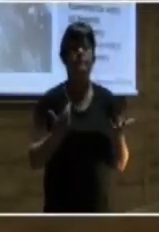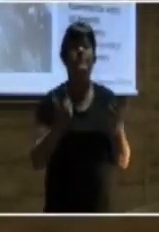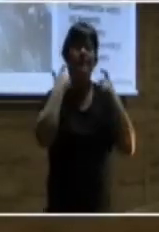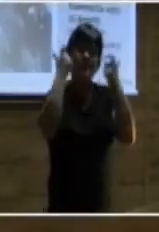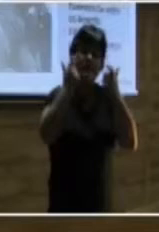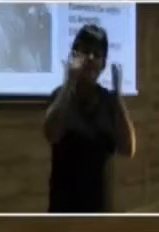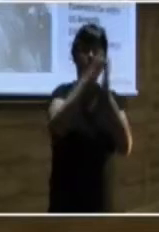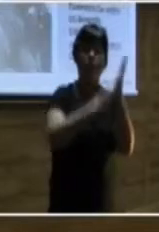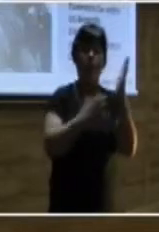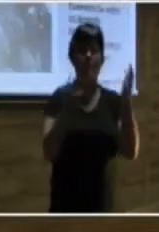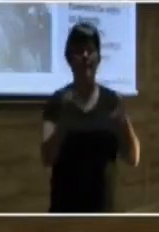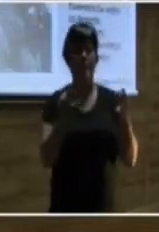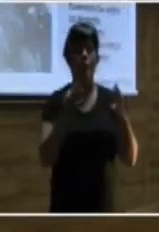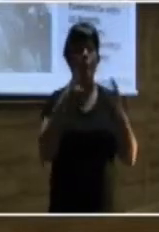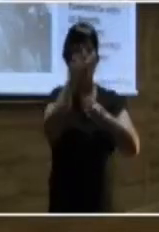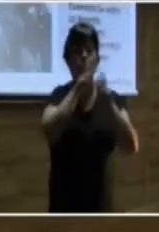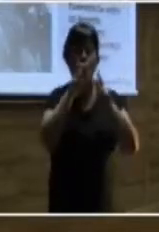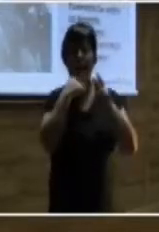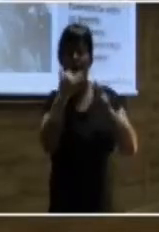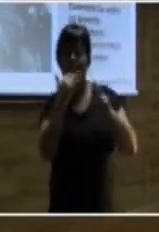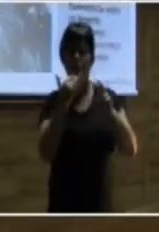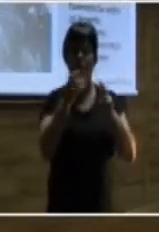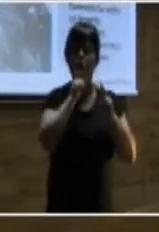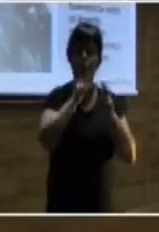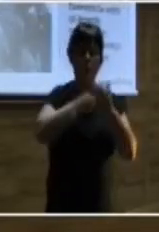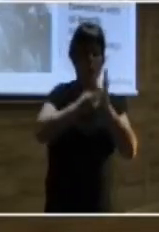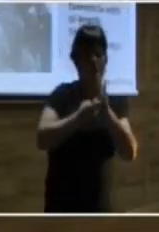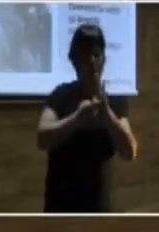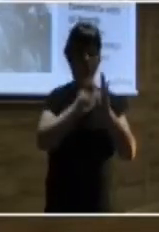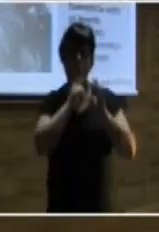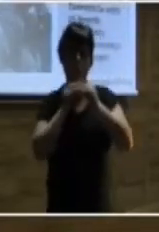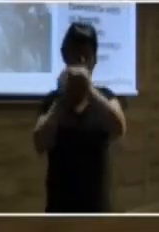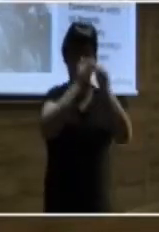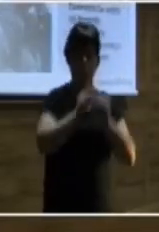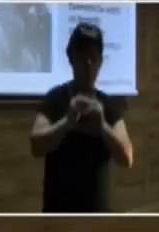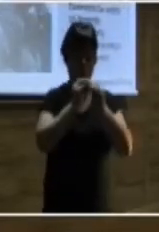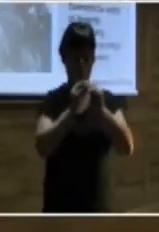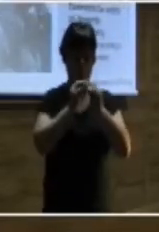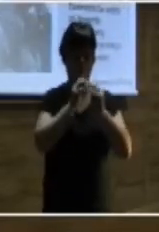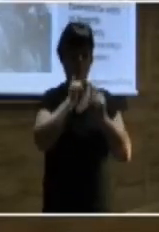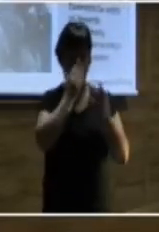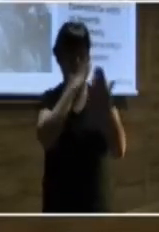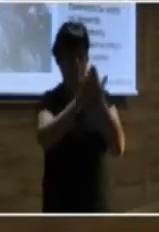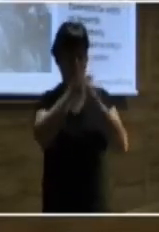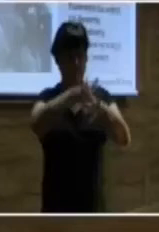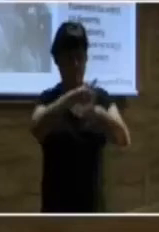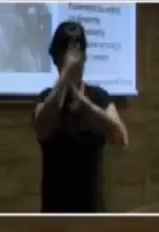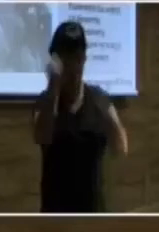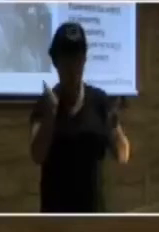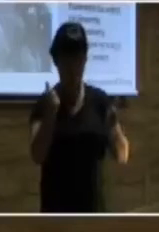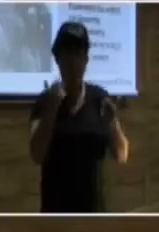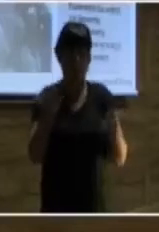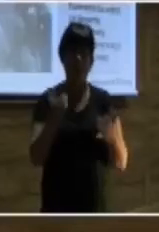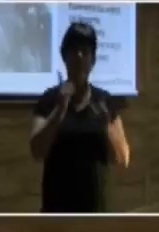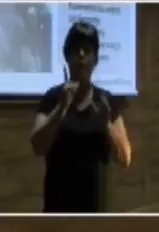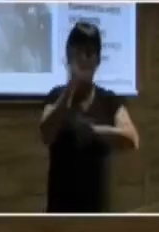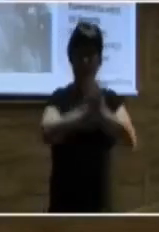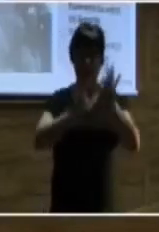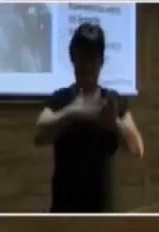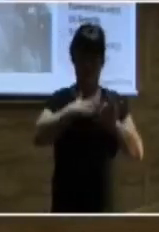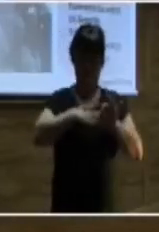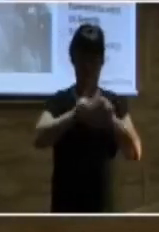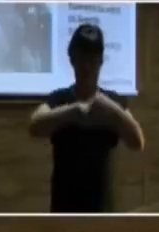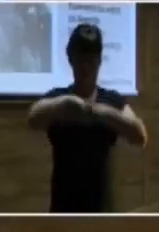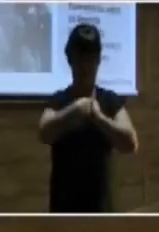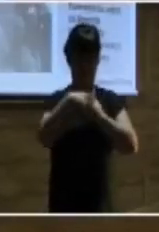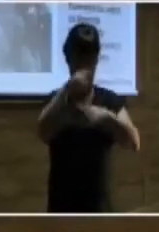at a national level as well. Our member associations, when the report is launched, they also launch that in their